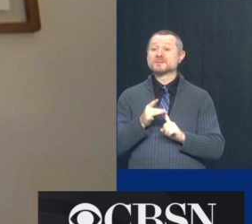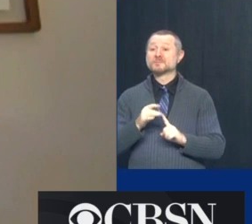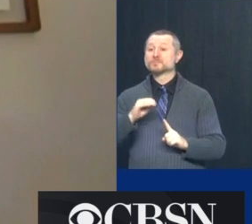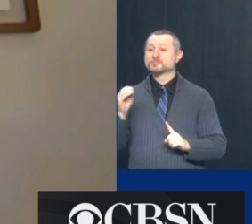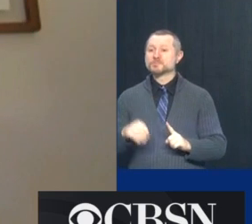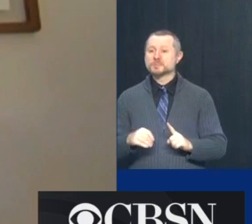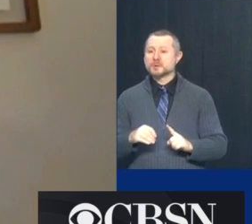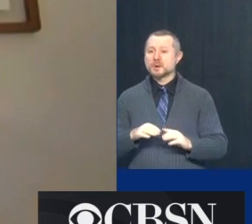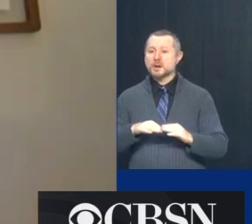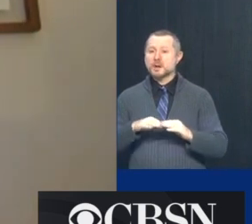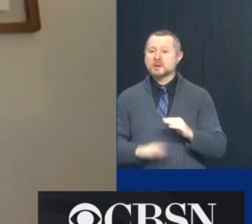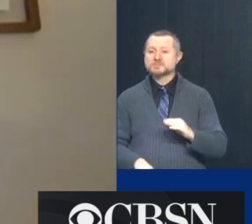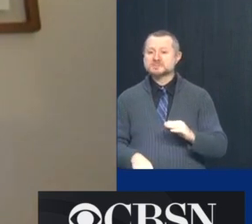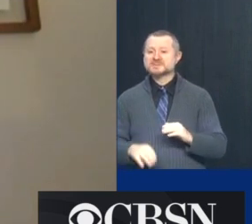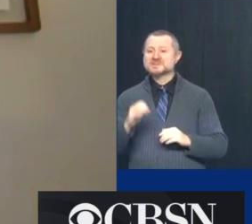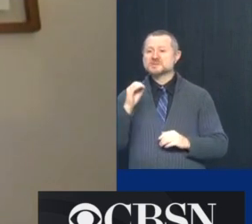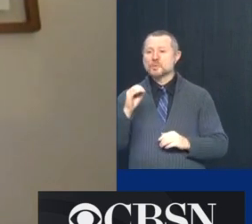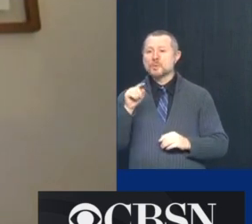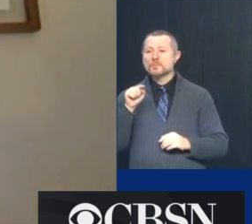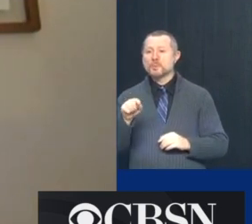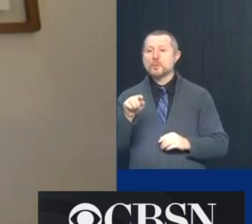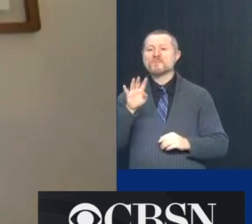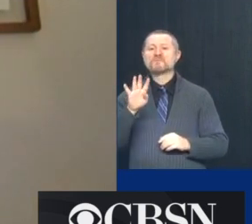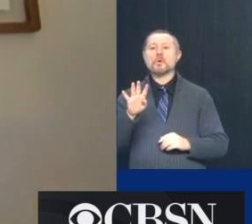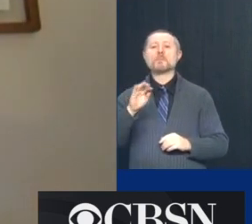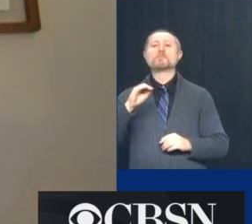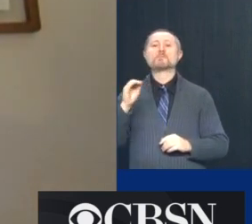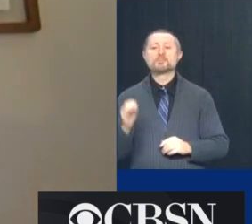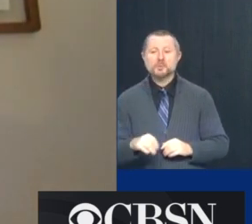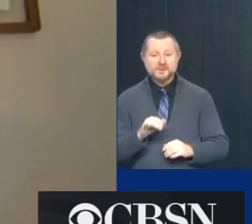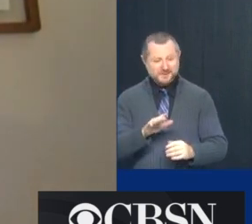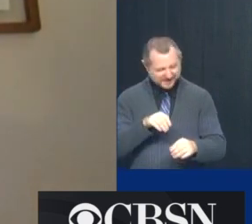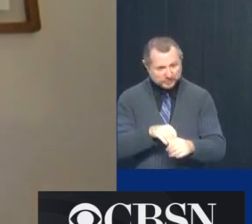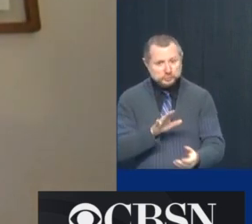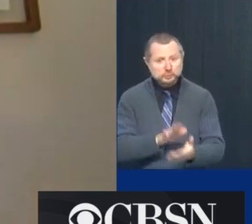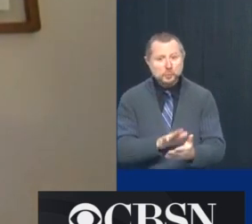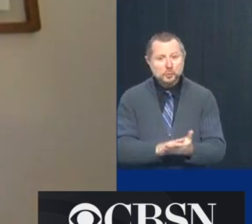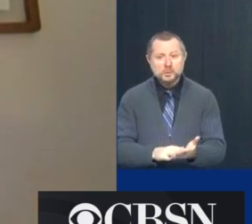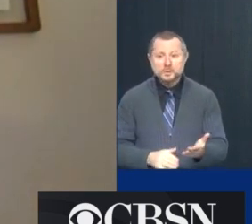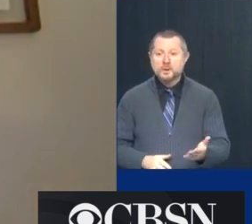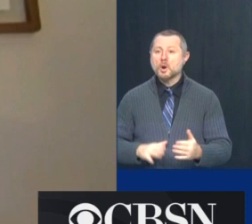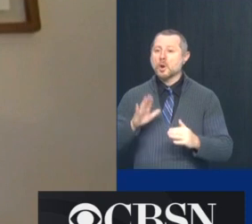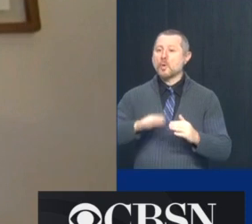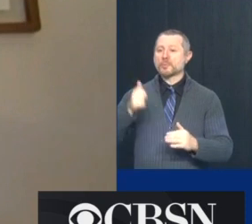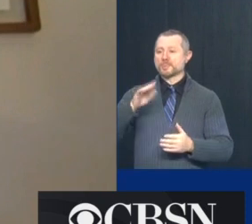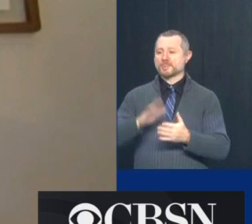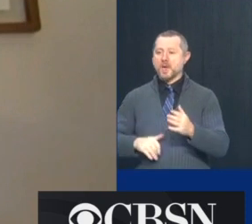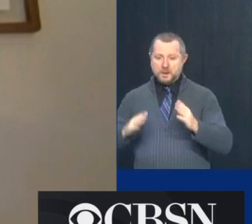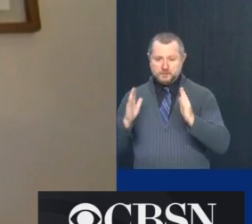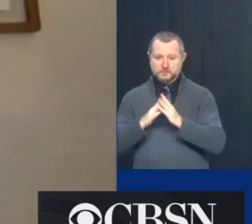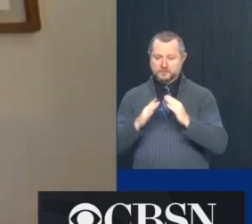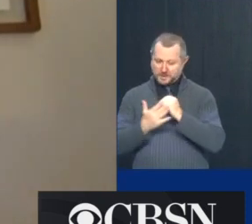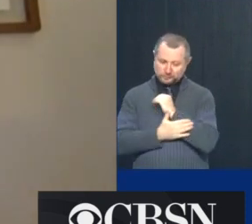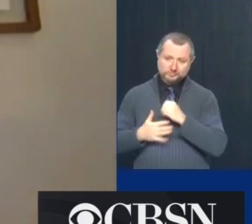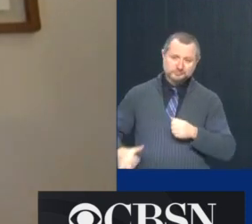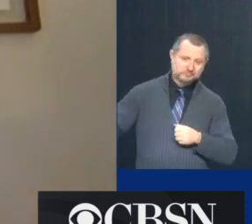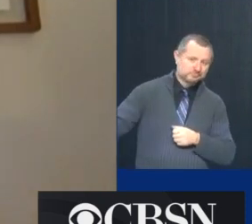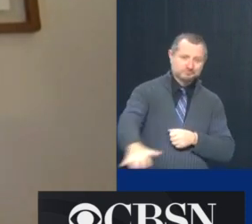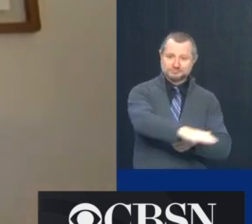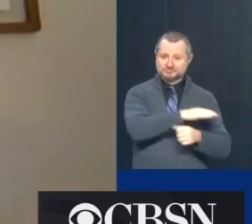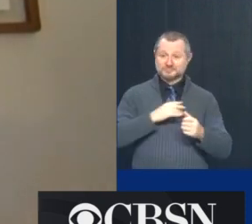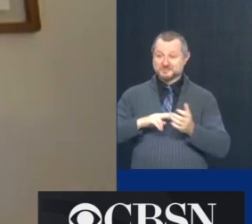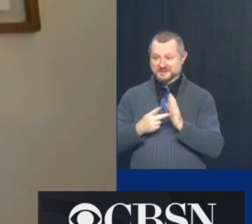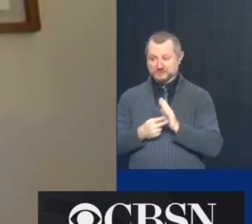under 0.4% in our districts. So keeping kids in school is safe. The regulations